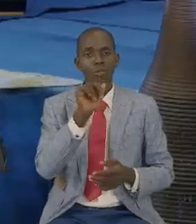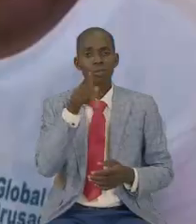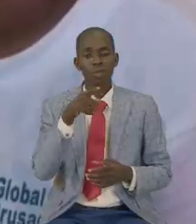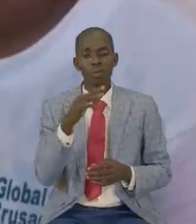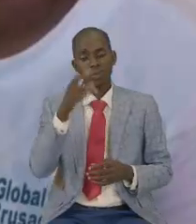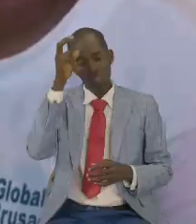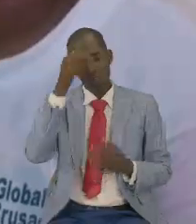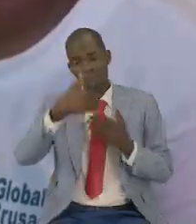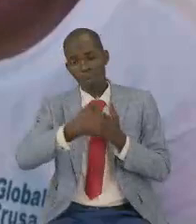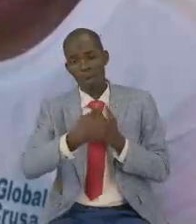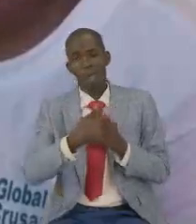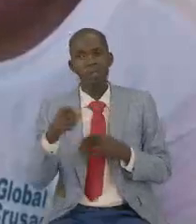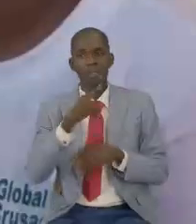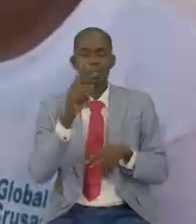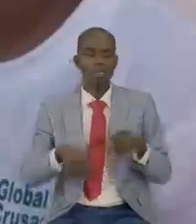see.